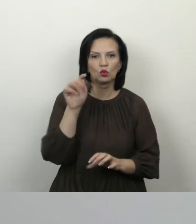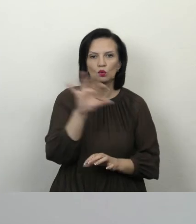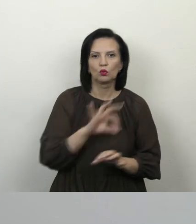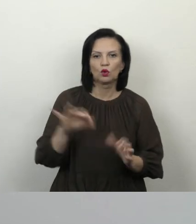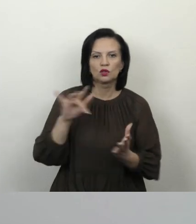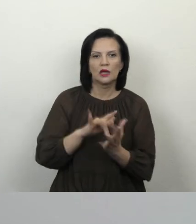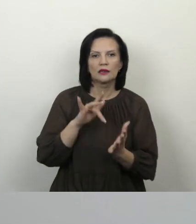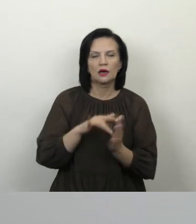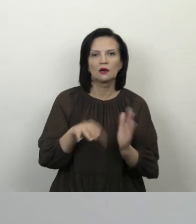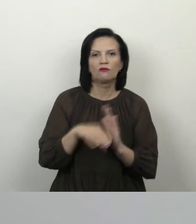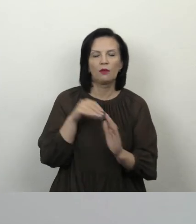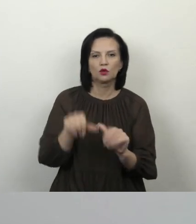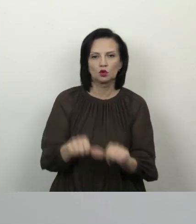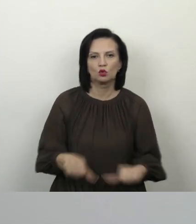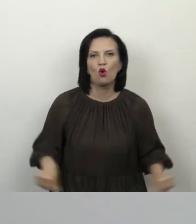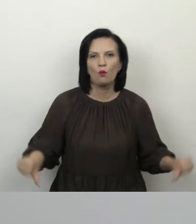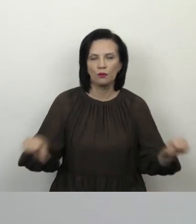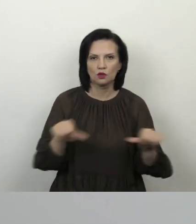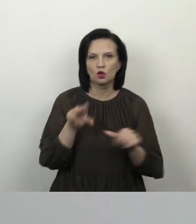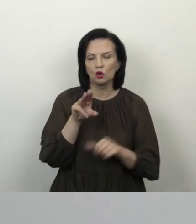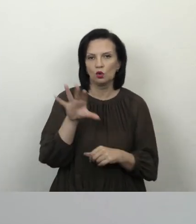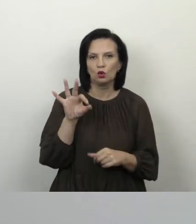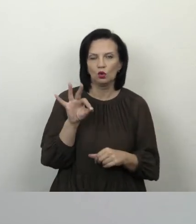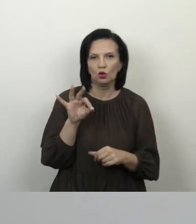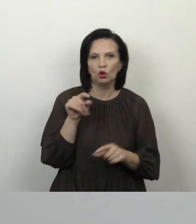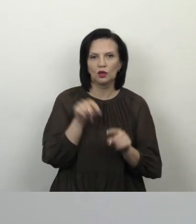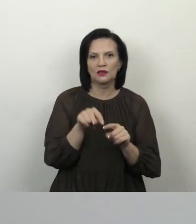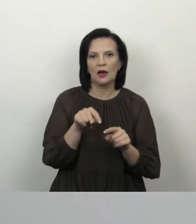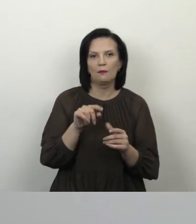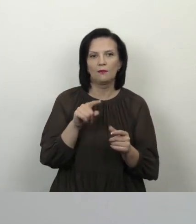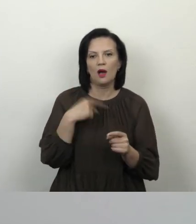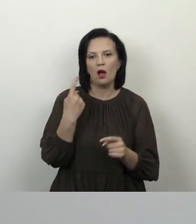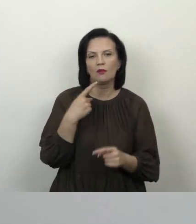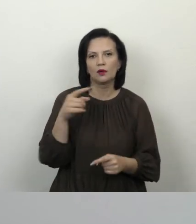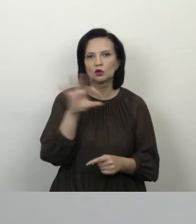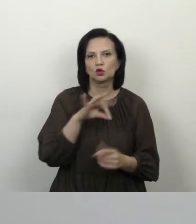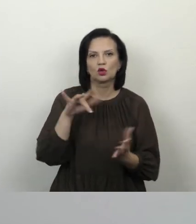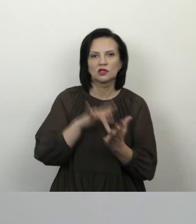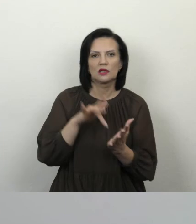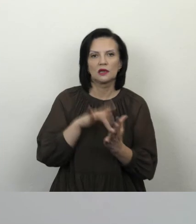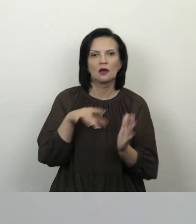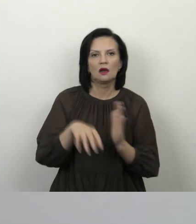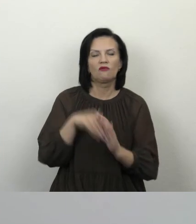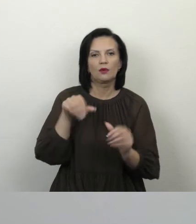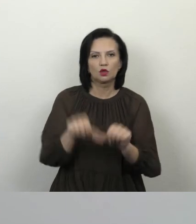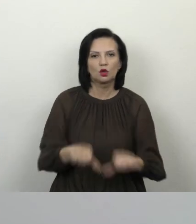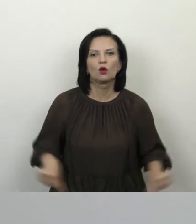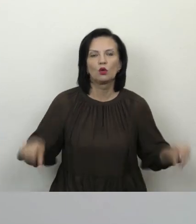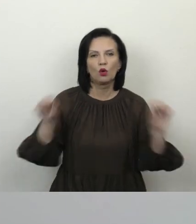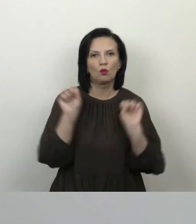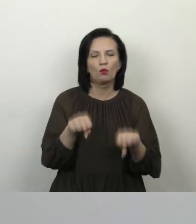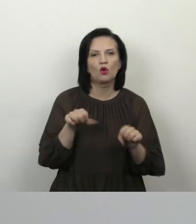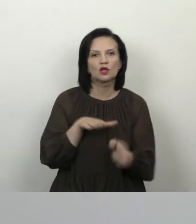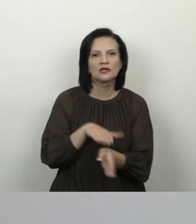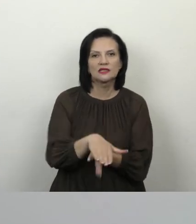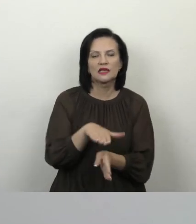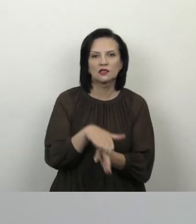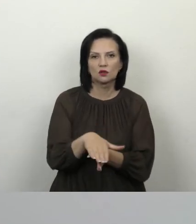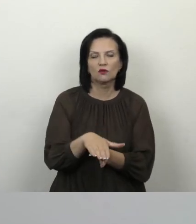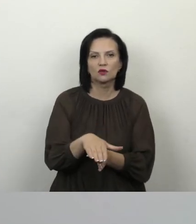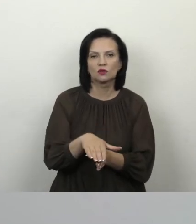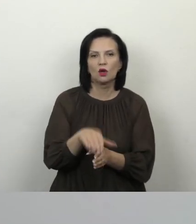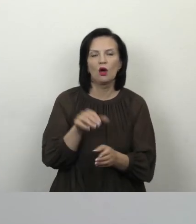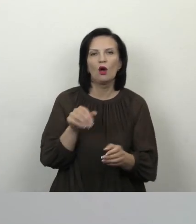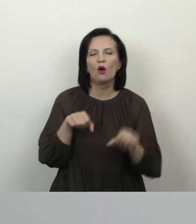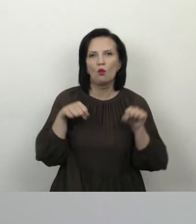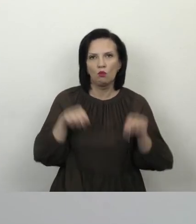and 21 of the law of the Central Election Commission, there we see that the CEC